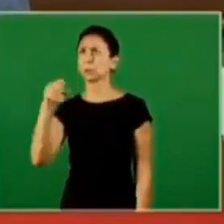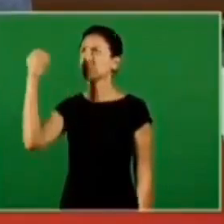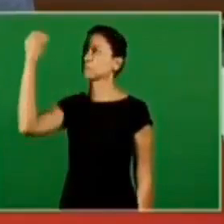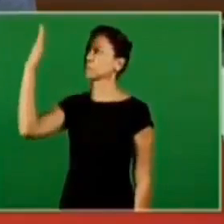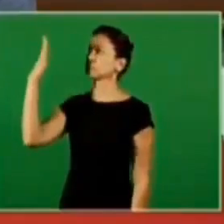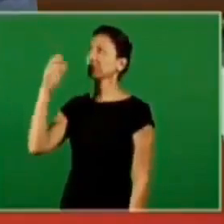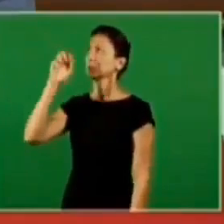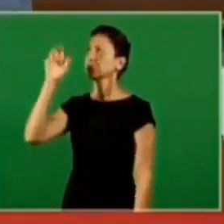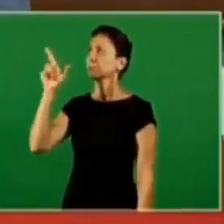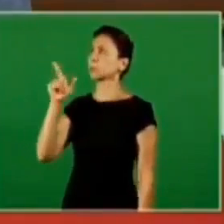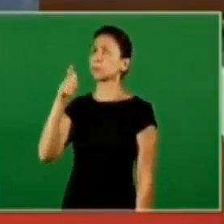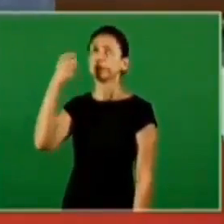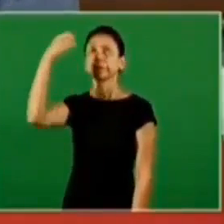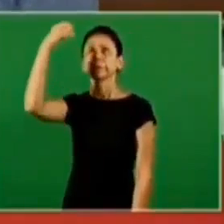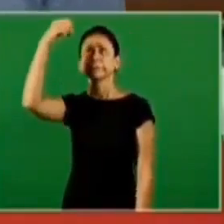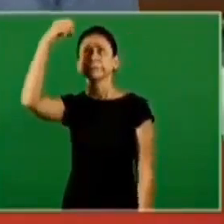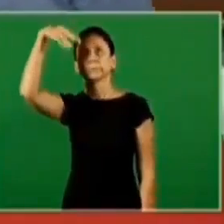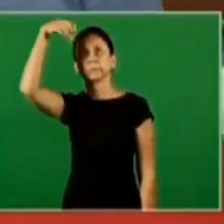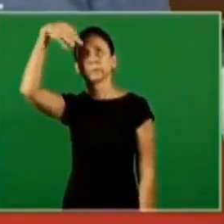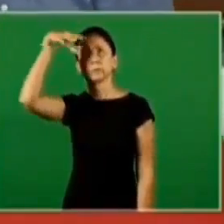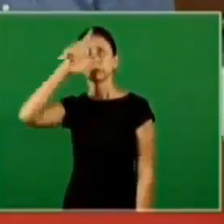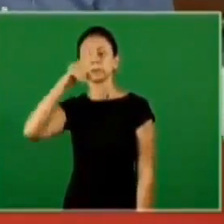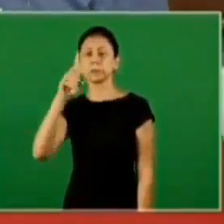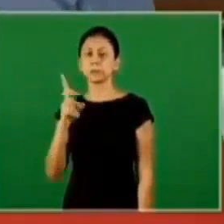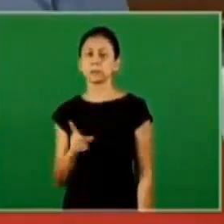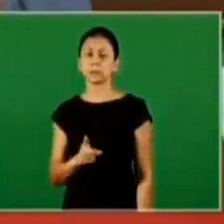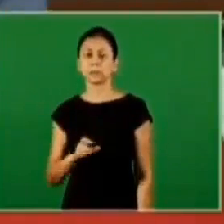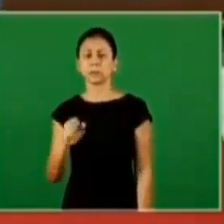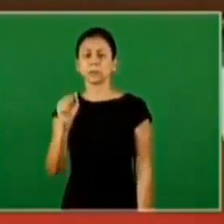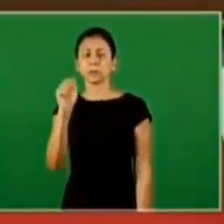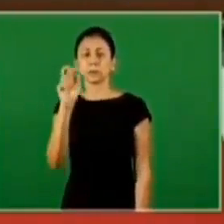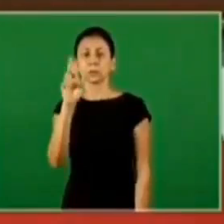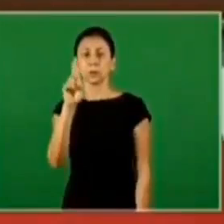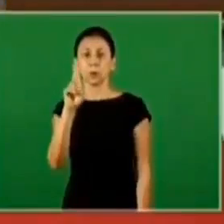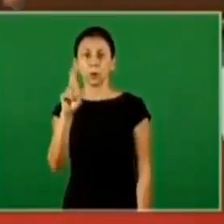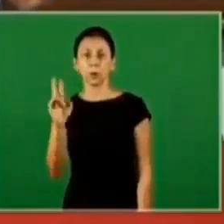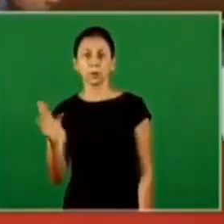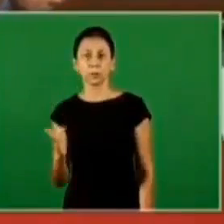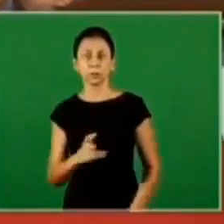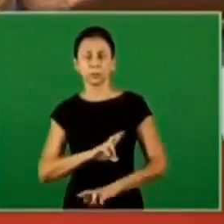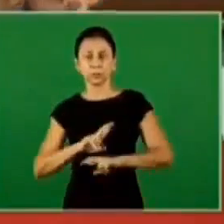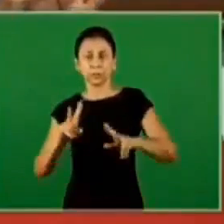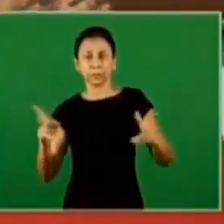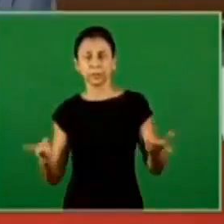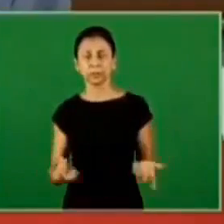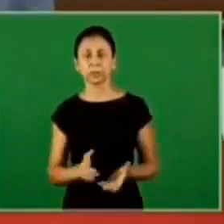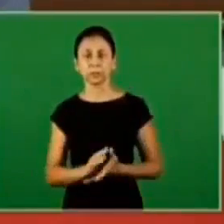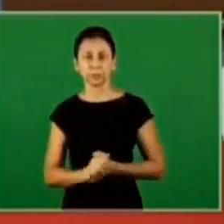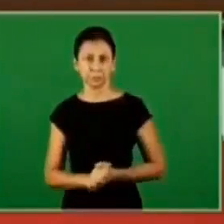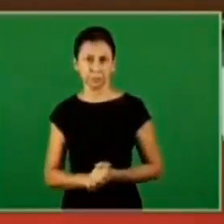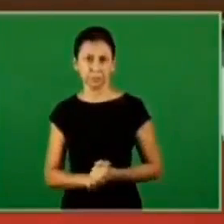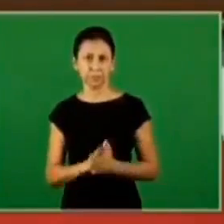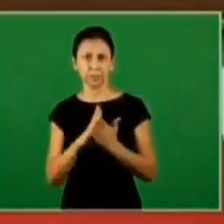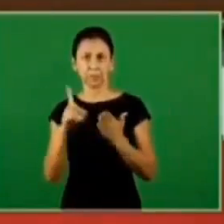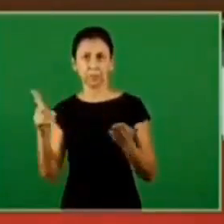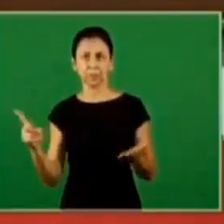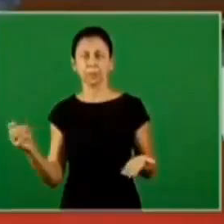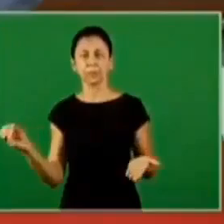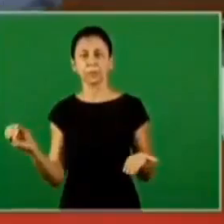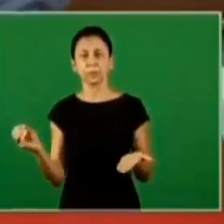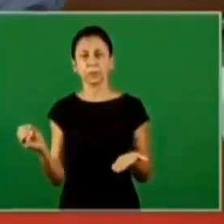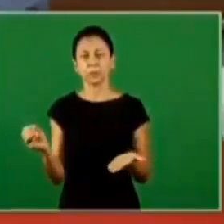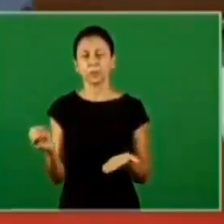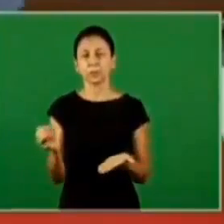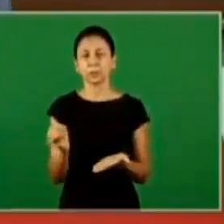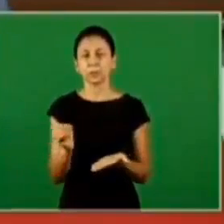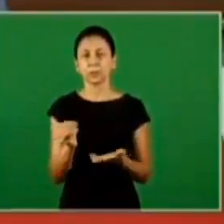this light here. We're speaking about this phos, which is the Greek. The word has the Old Testament Hebrew. The